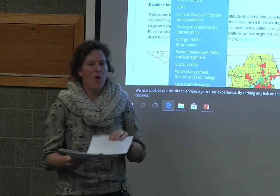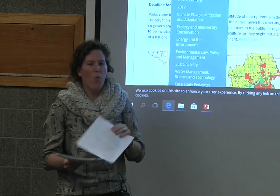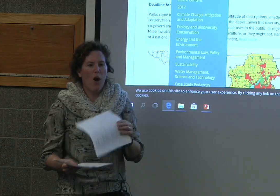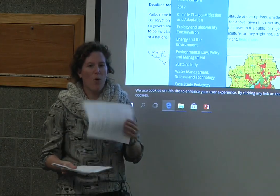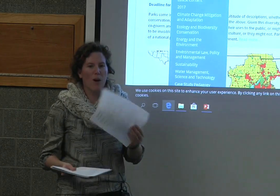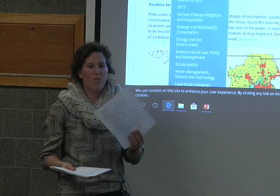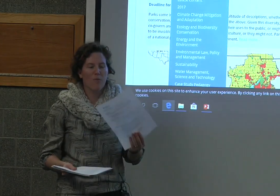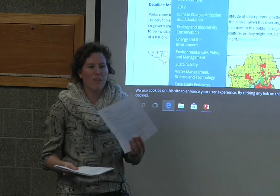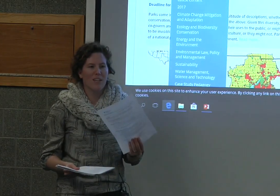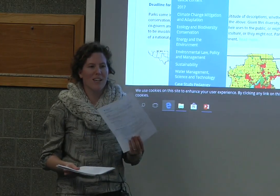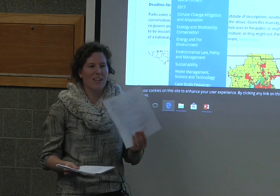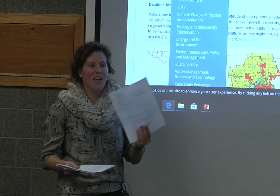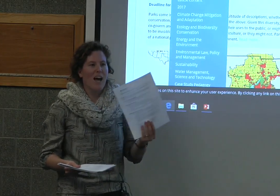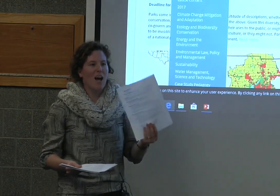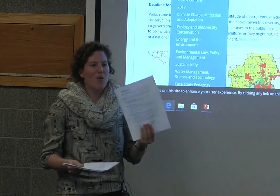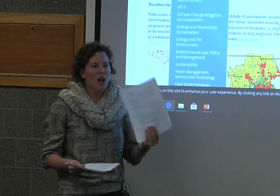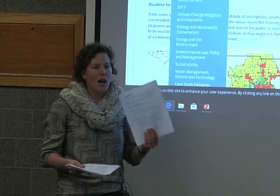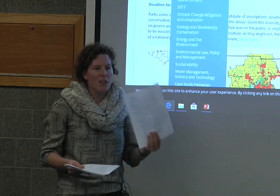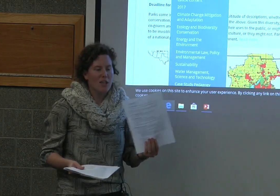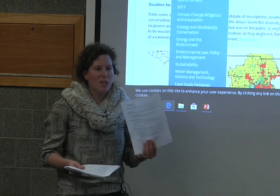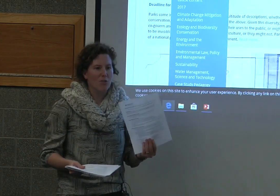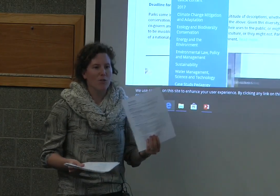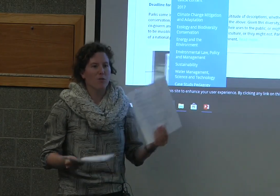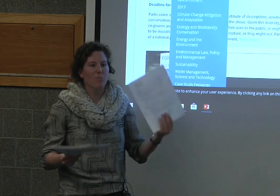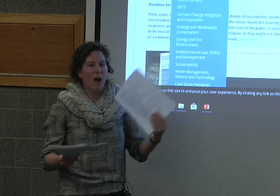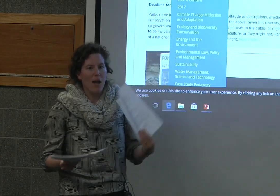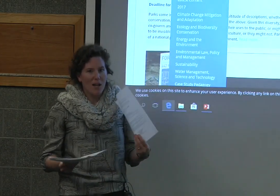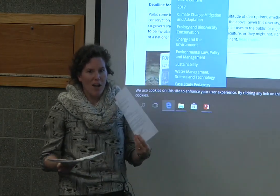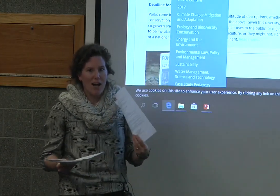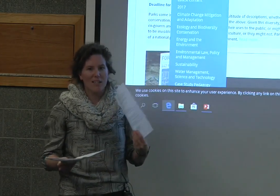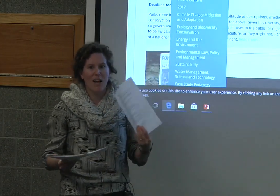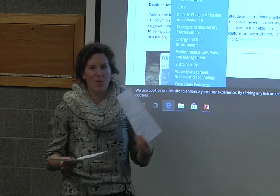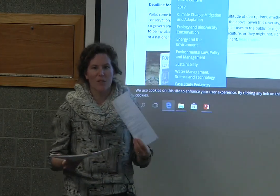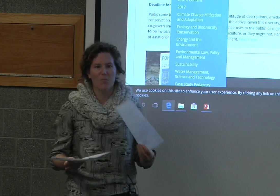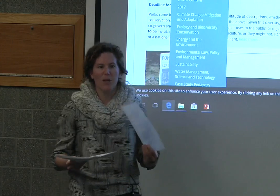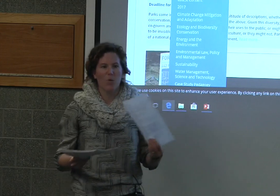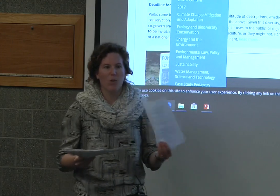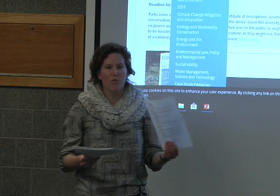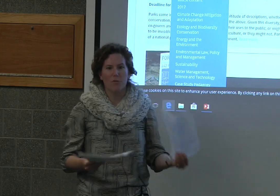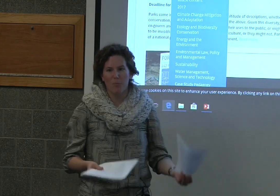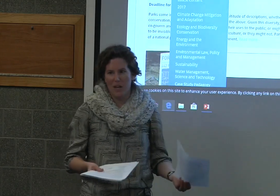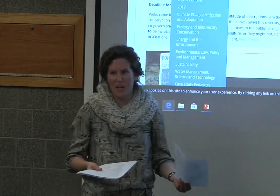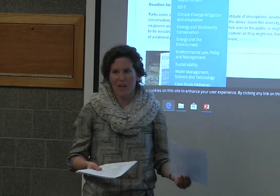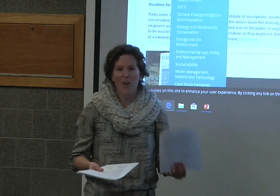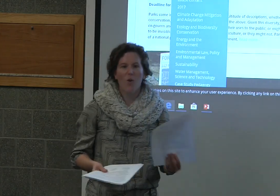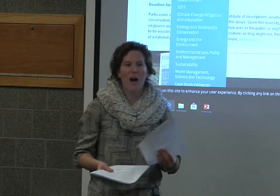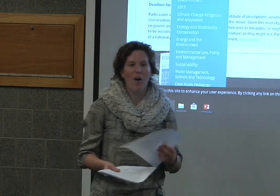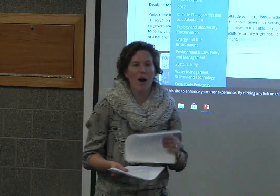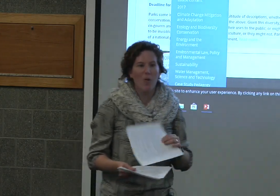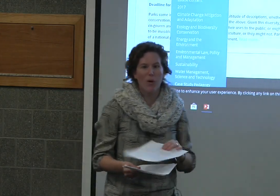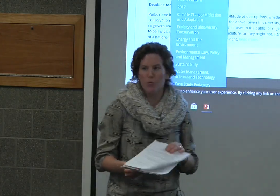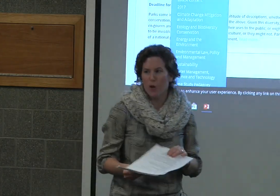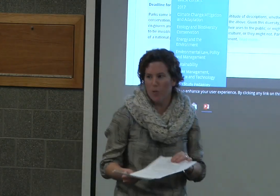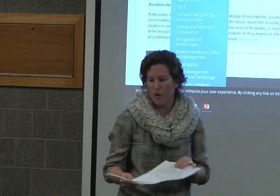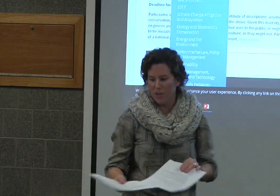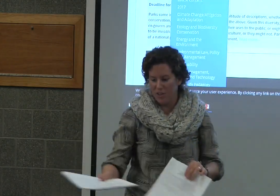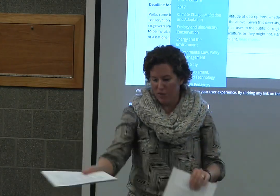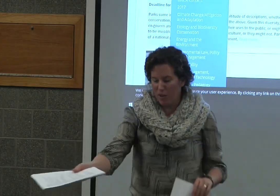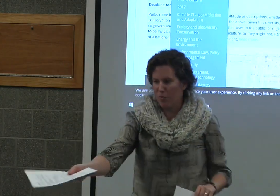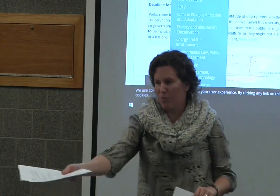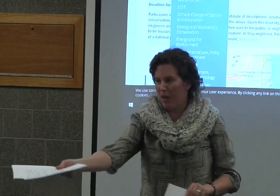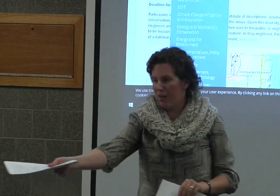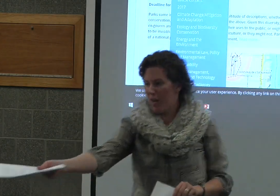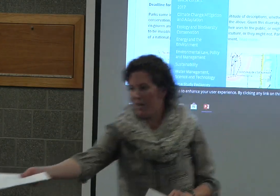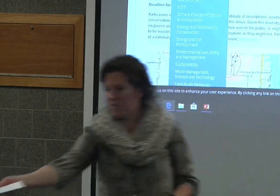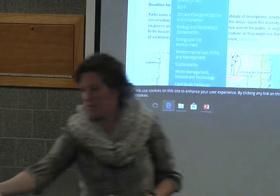things to just walk away from thinking, how could I think through for my class how this might work for me, or how I want to write